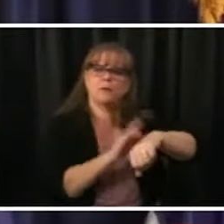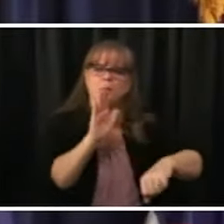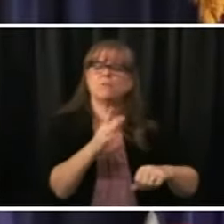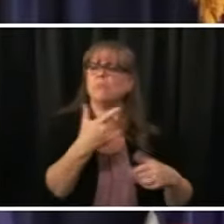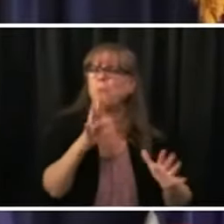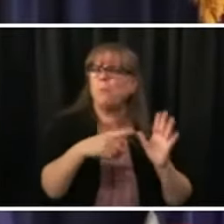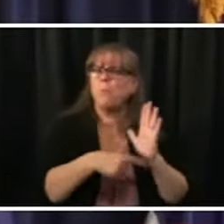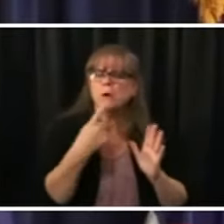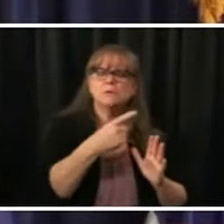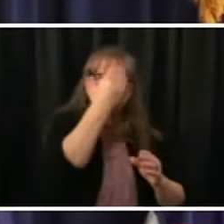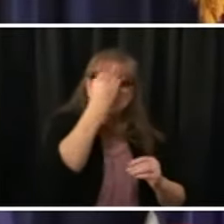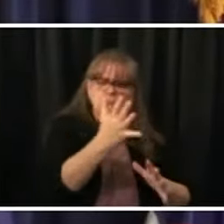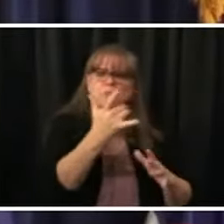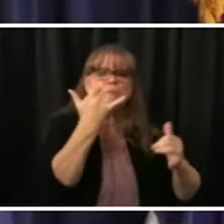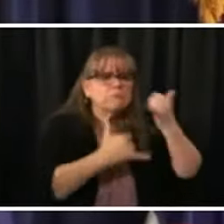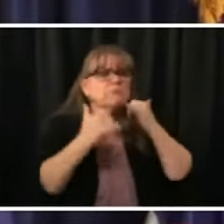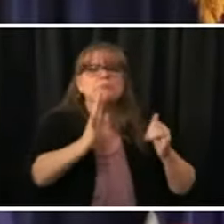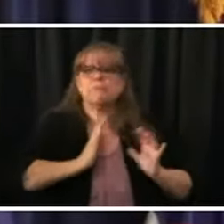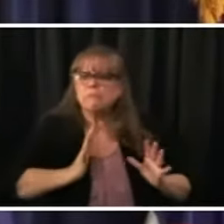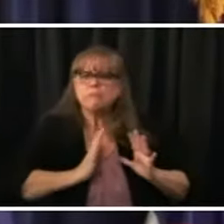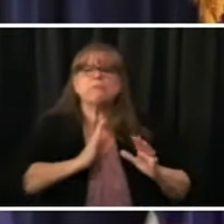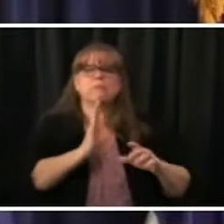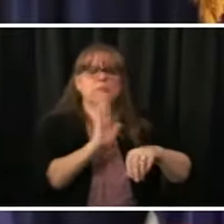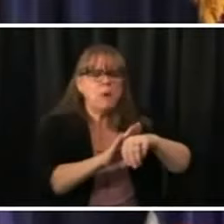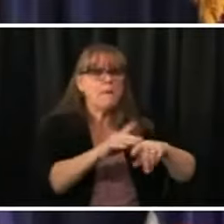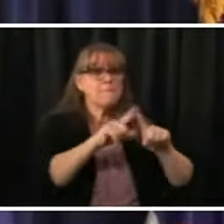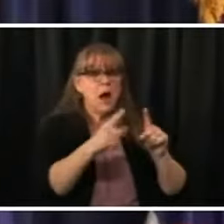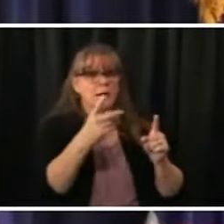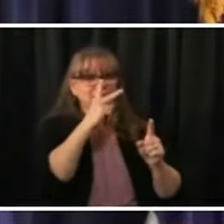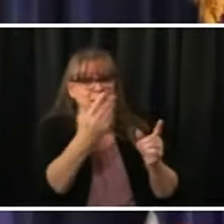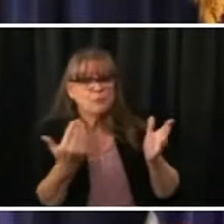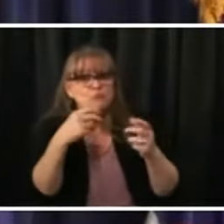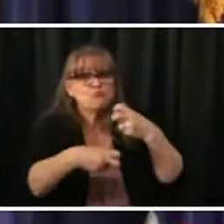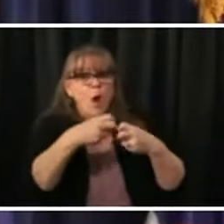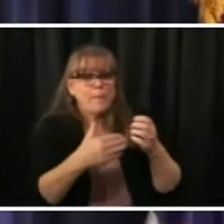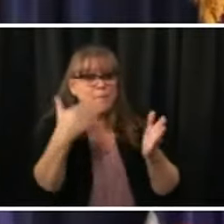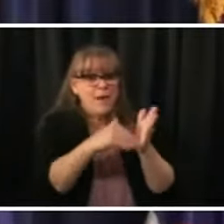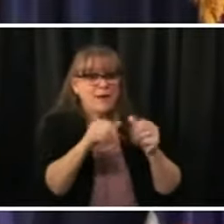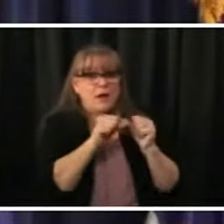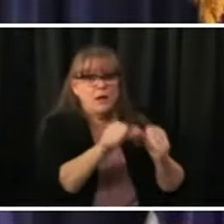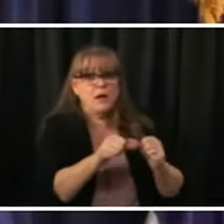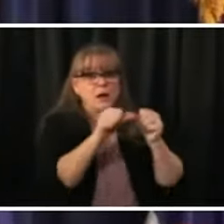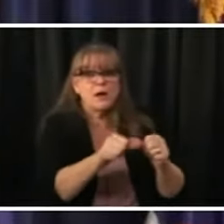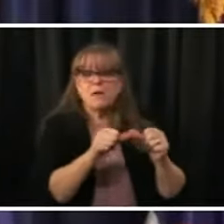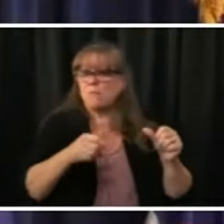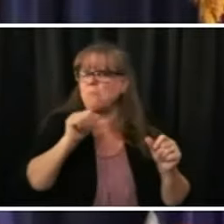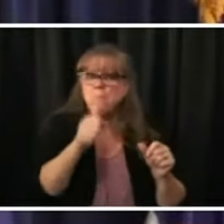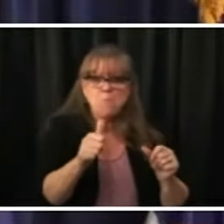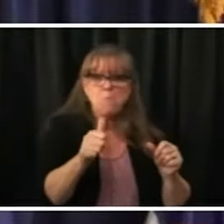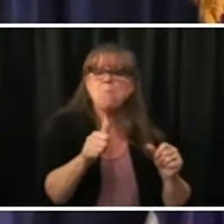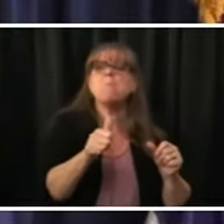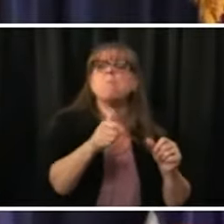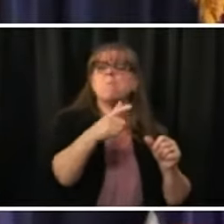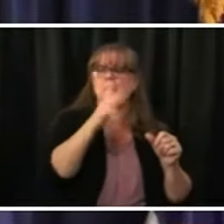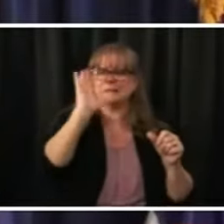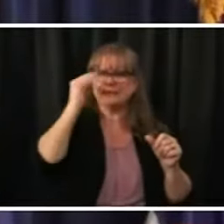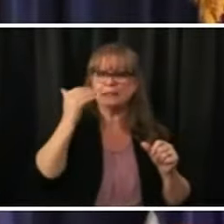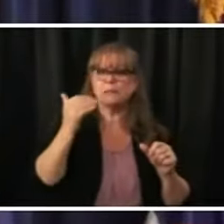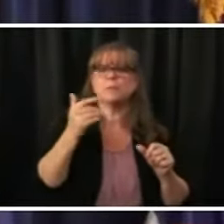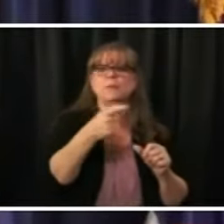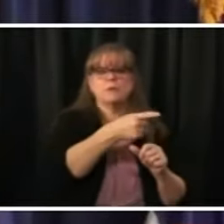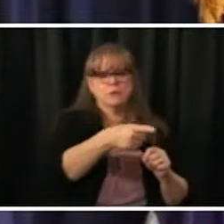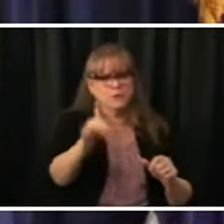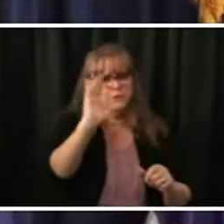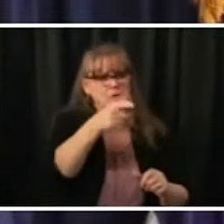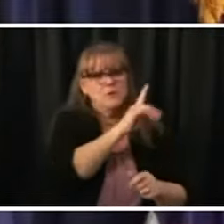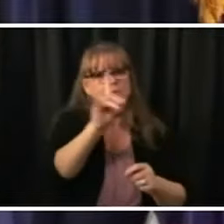folks. We have found no systemic and ongoing violations of the prioritization or